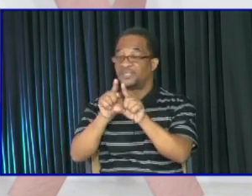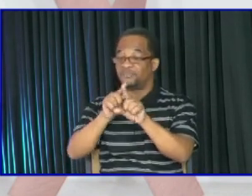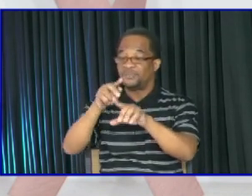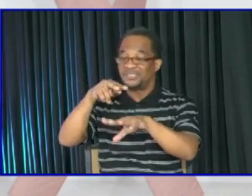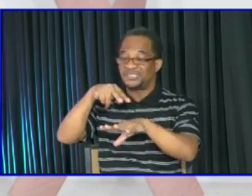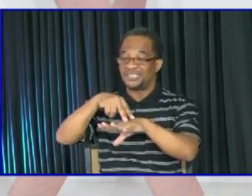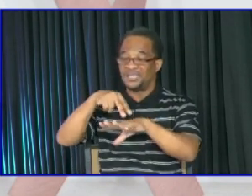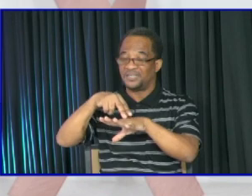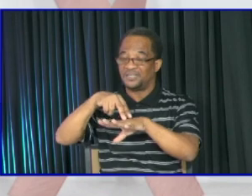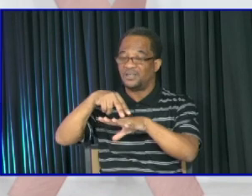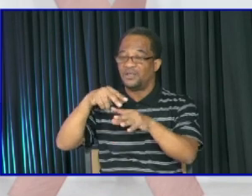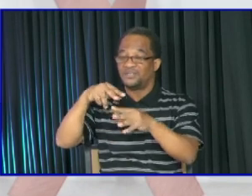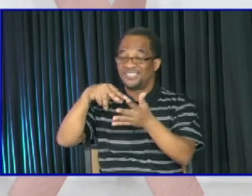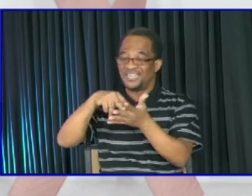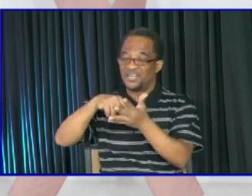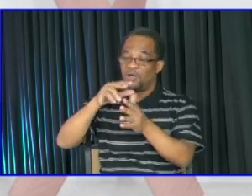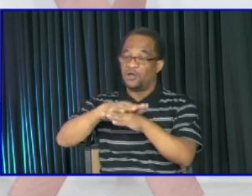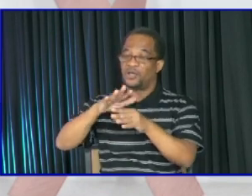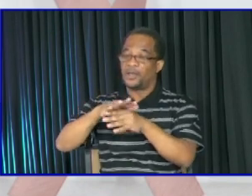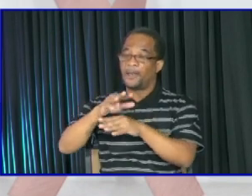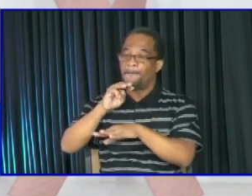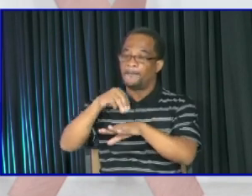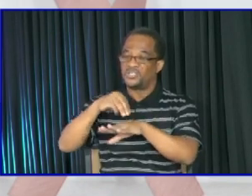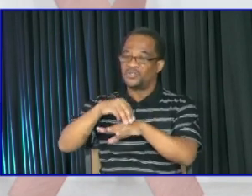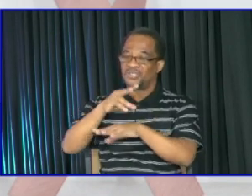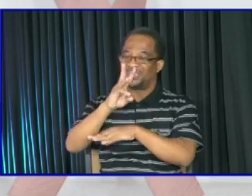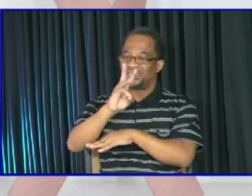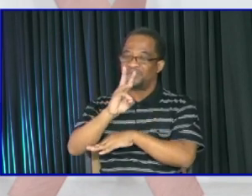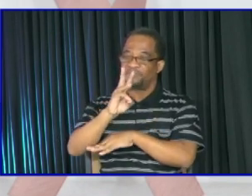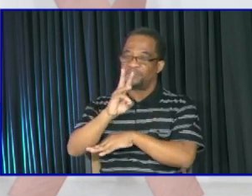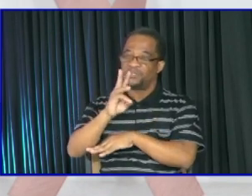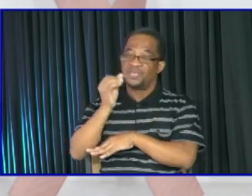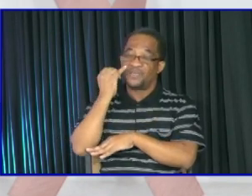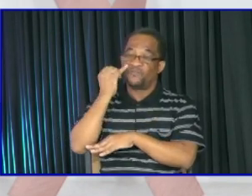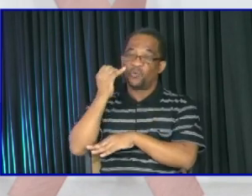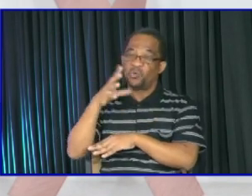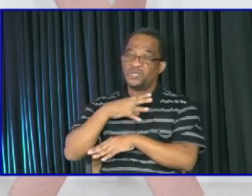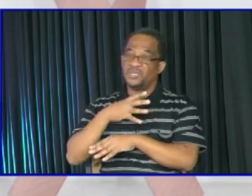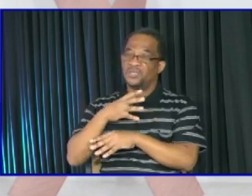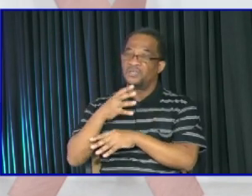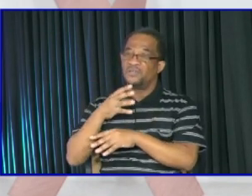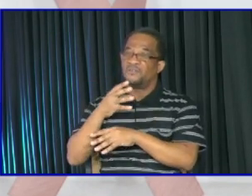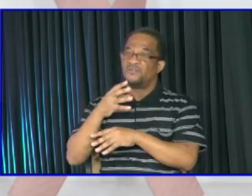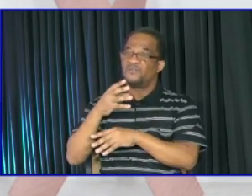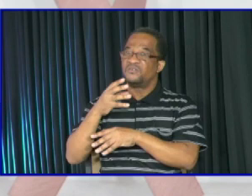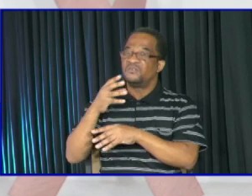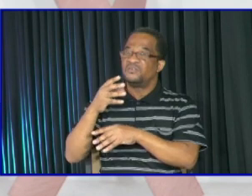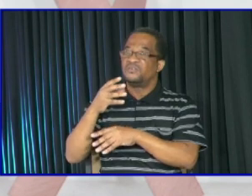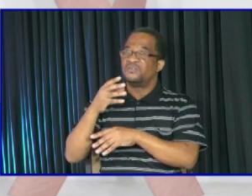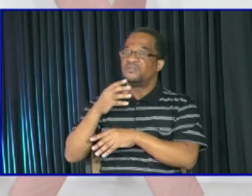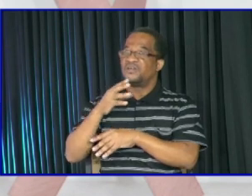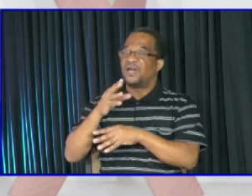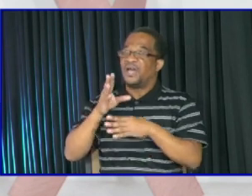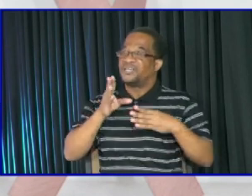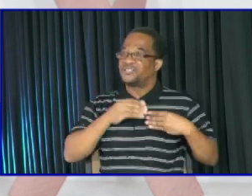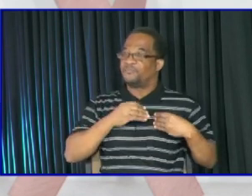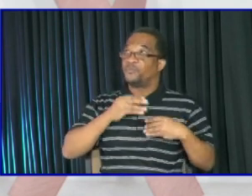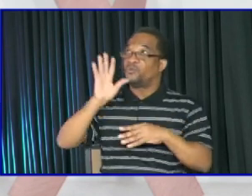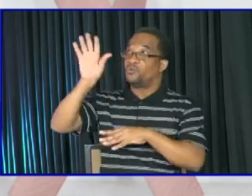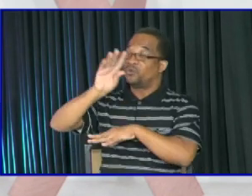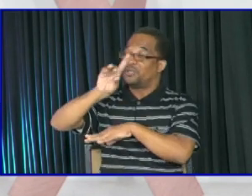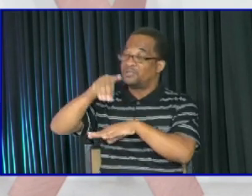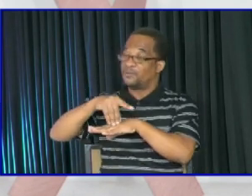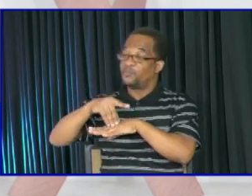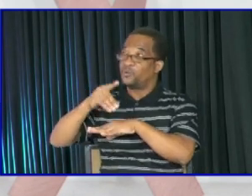6:33 tonight, that if we seek first your kingdom, you will supply everything else in its